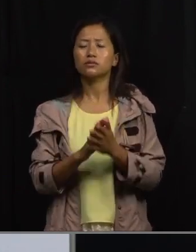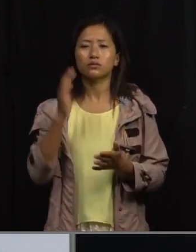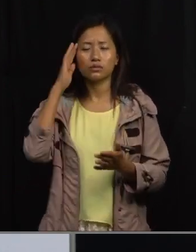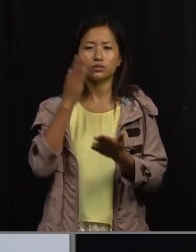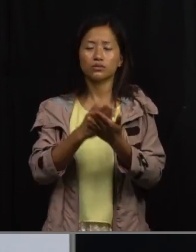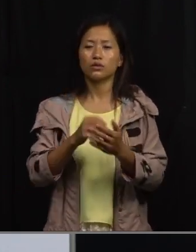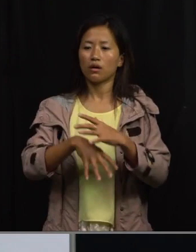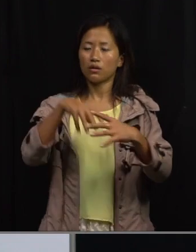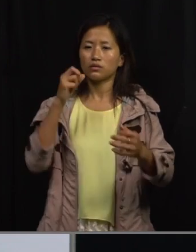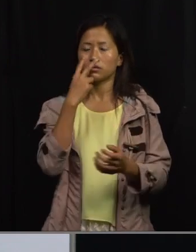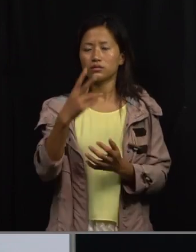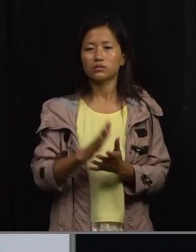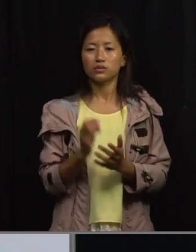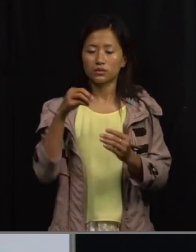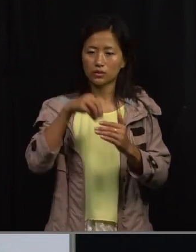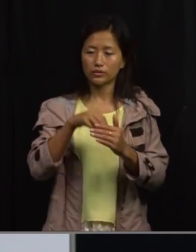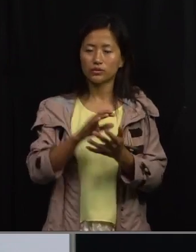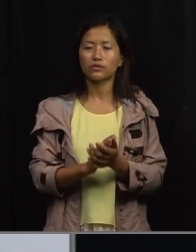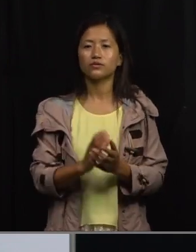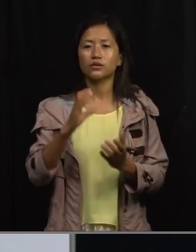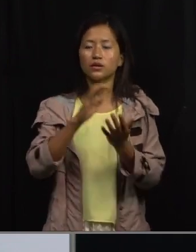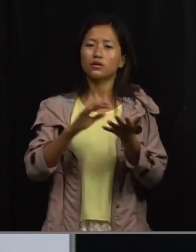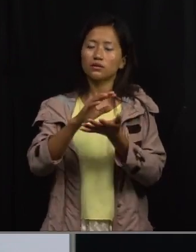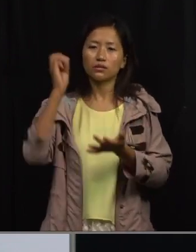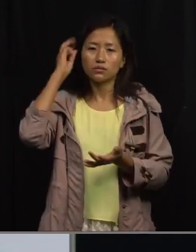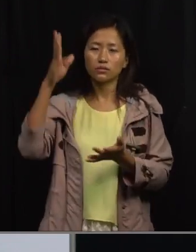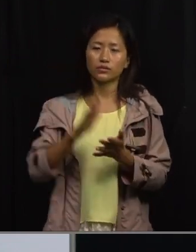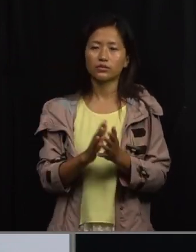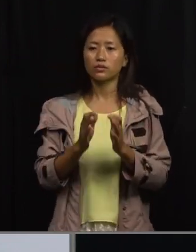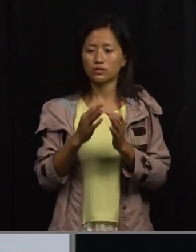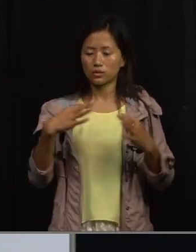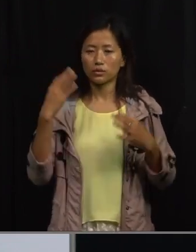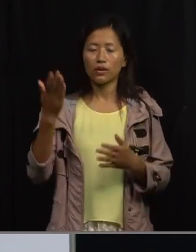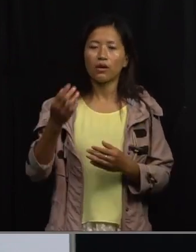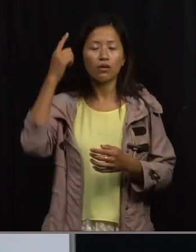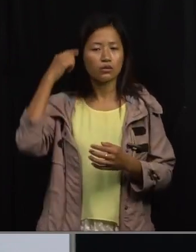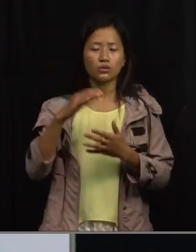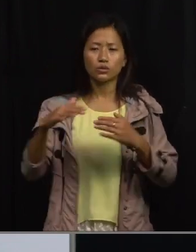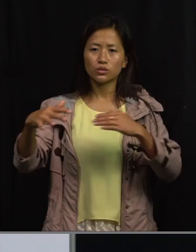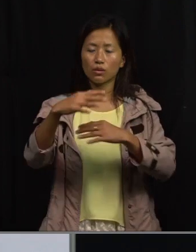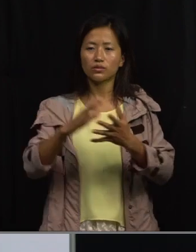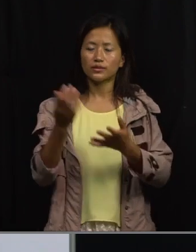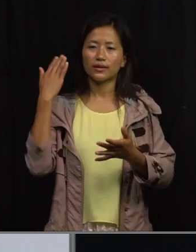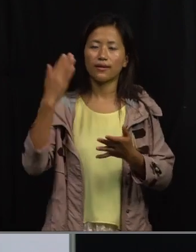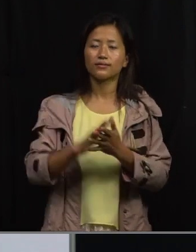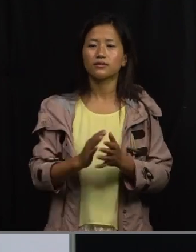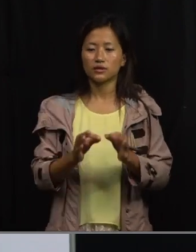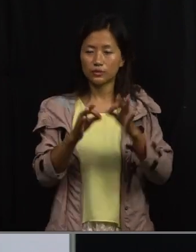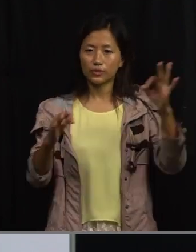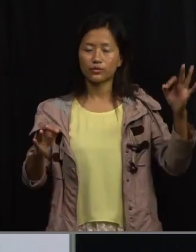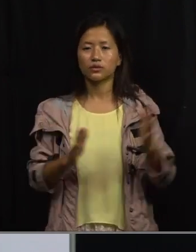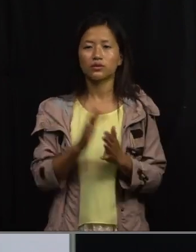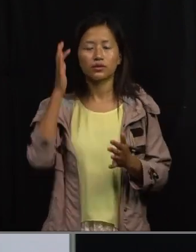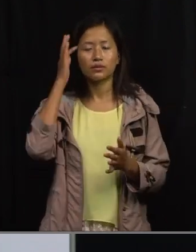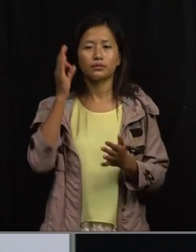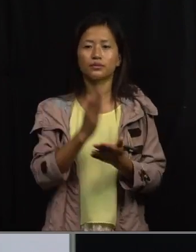religious outlook, it includes the concept of soul and spirit. And the Neolithic people, they believe